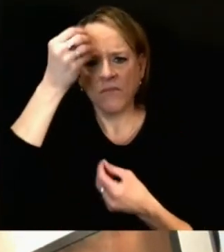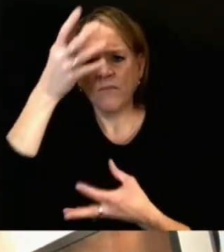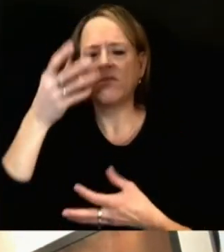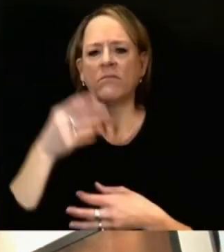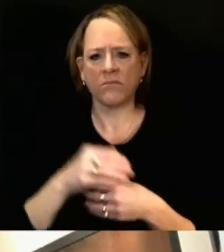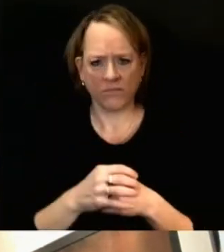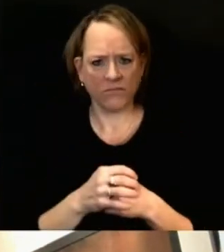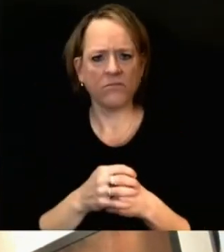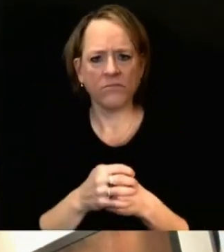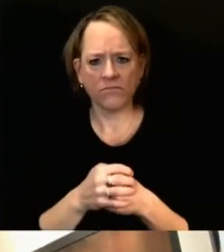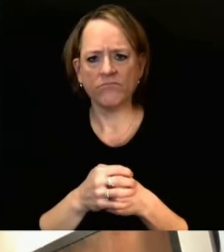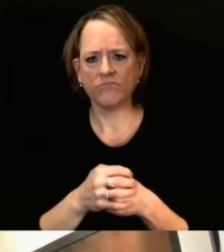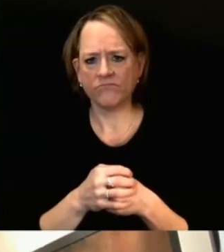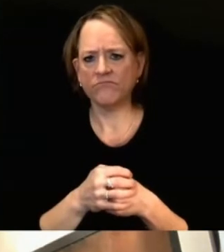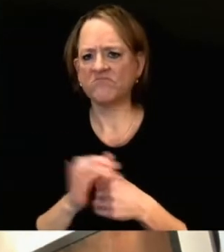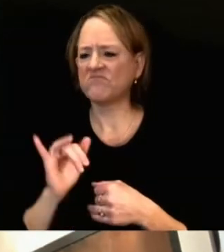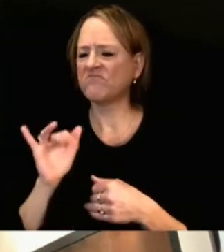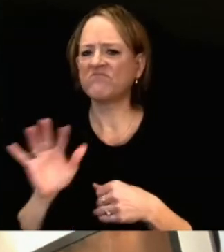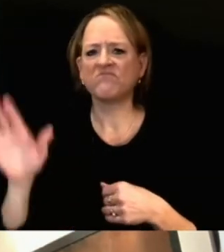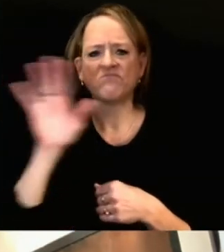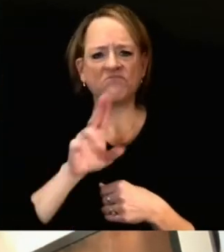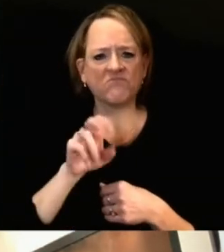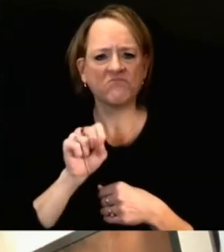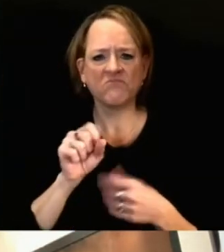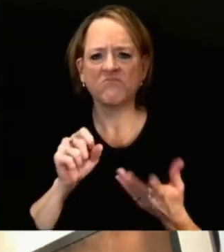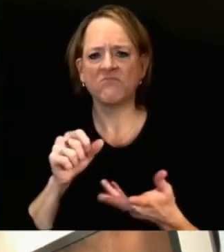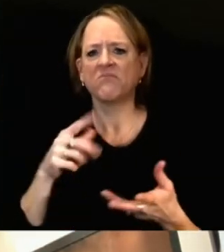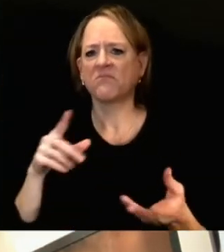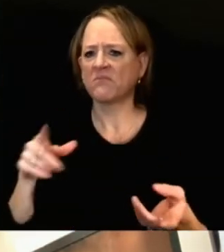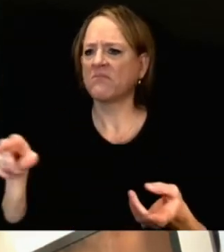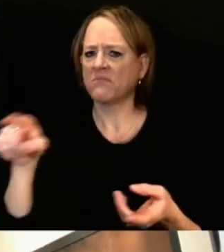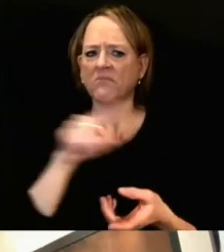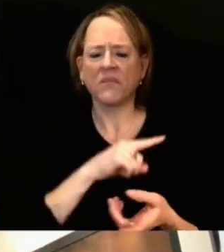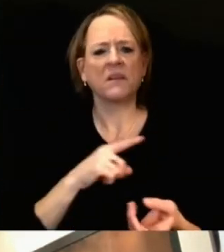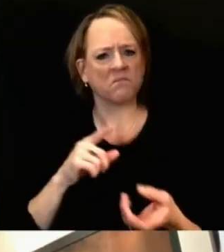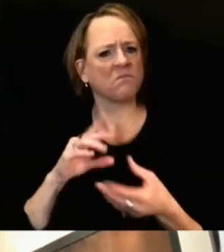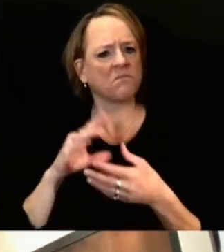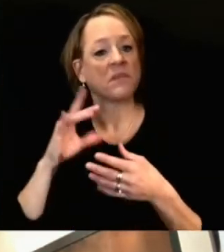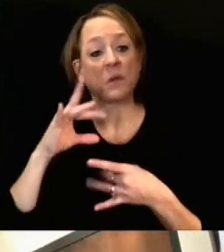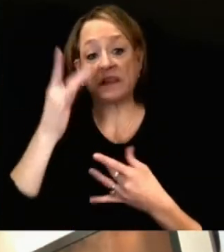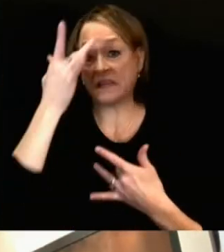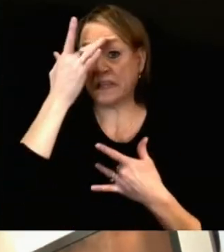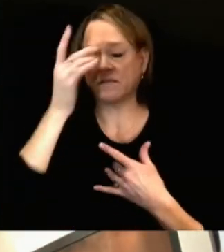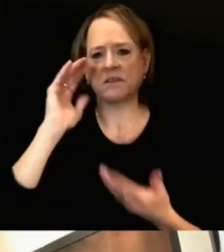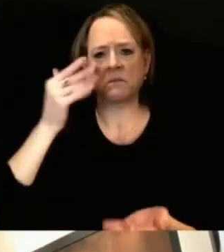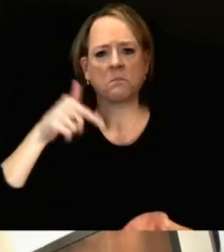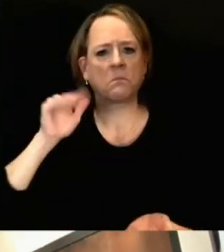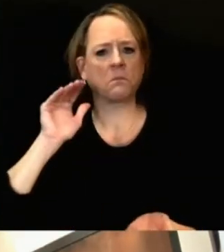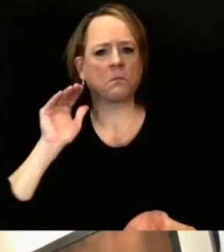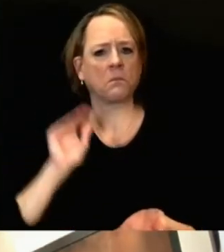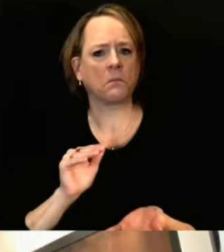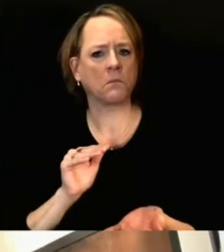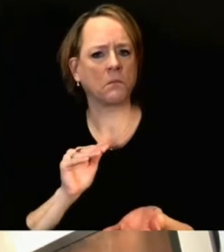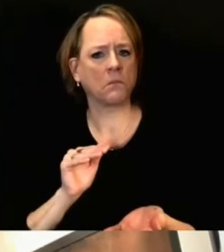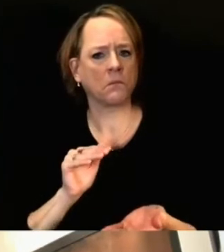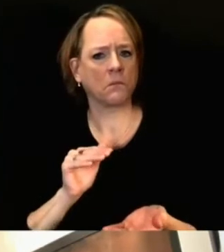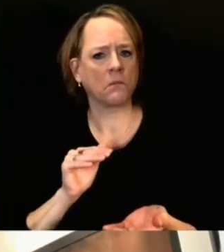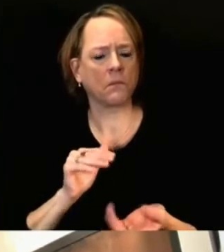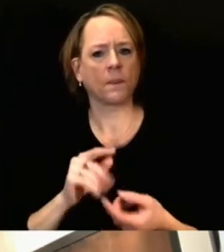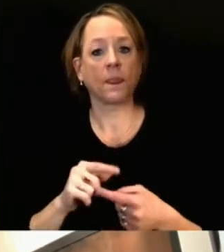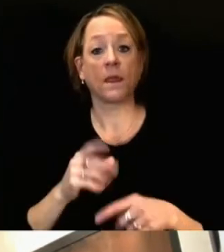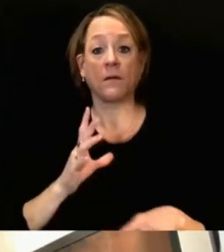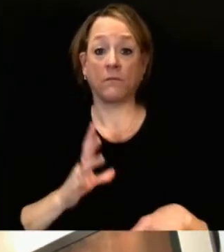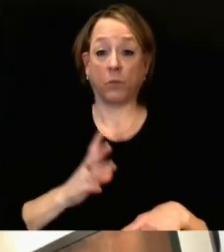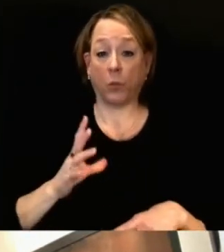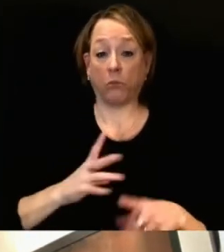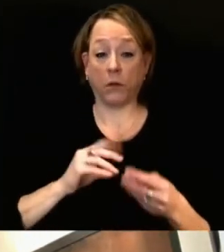analyzed in a systematic or rigorous way that address the question to know if Wisconsin's really any different. But what we're hearing